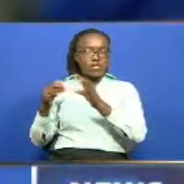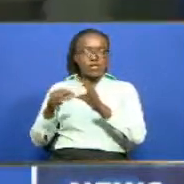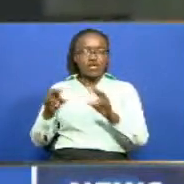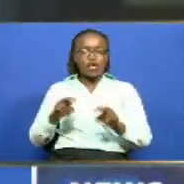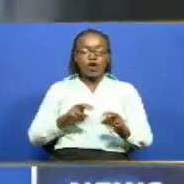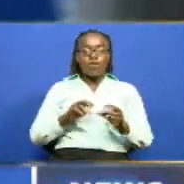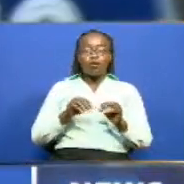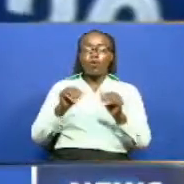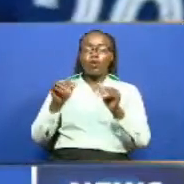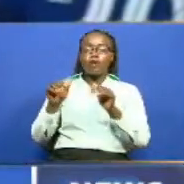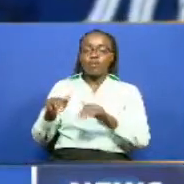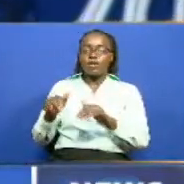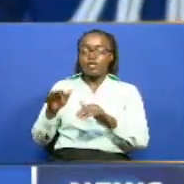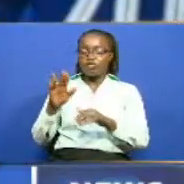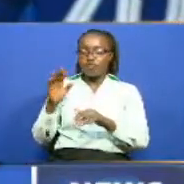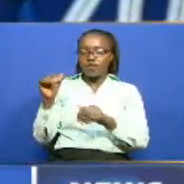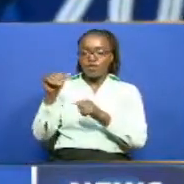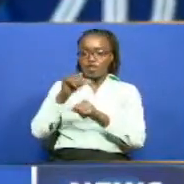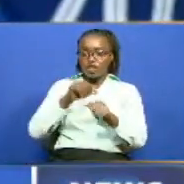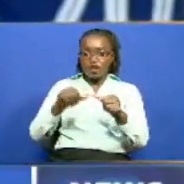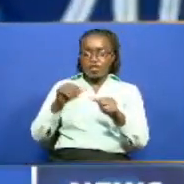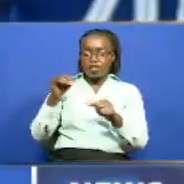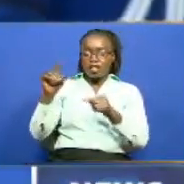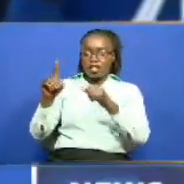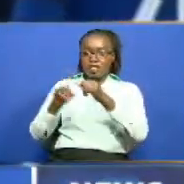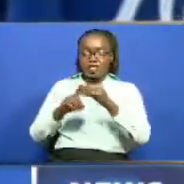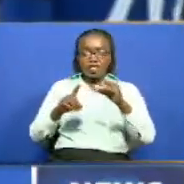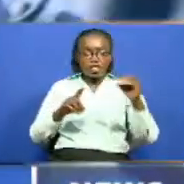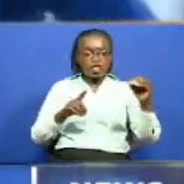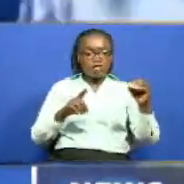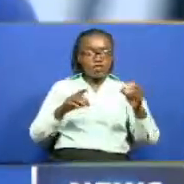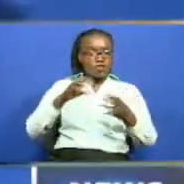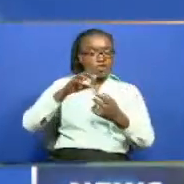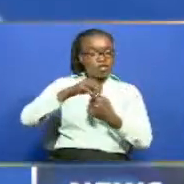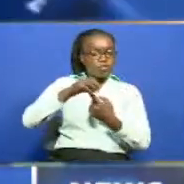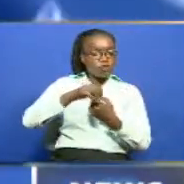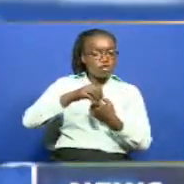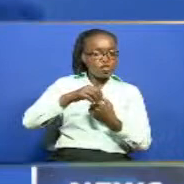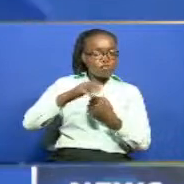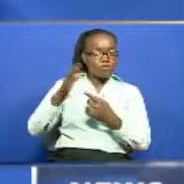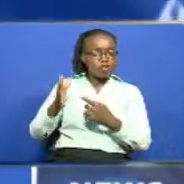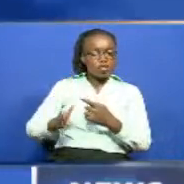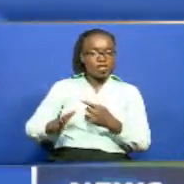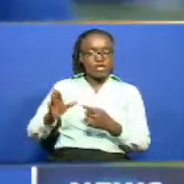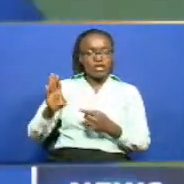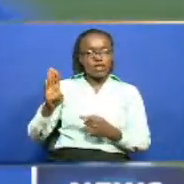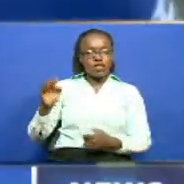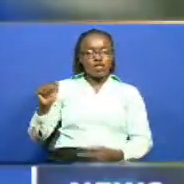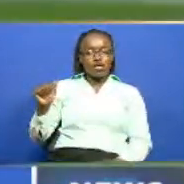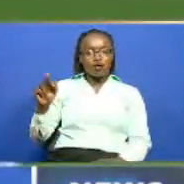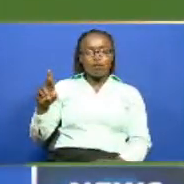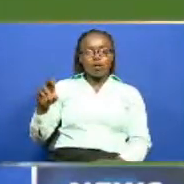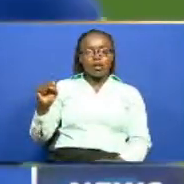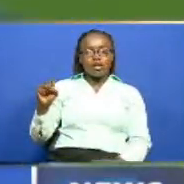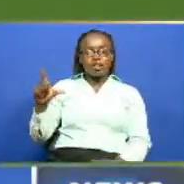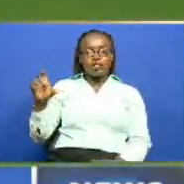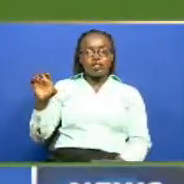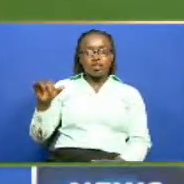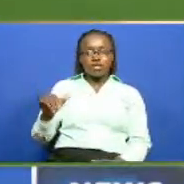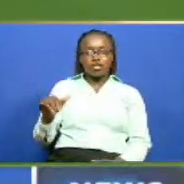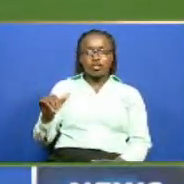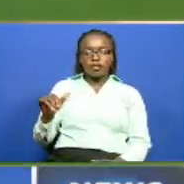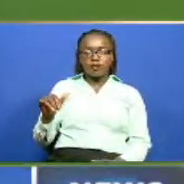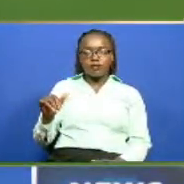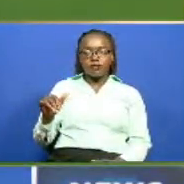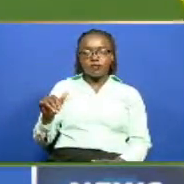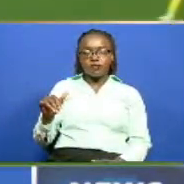fourth round of the Carabao Cup following a 6-0 drubbing of Championship side Barnsley. Tammy Abraham opened the scoring for much-changed Chelsea